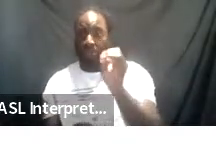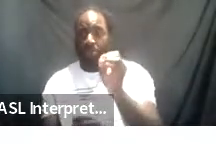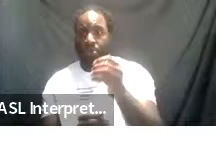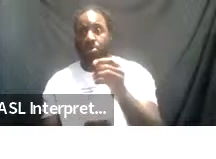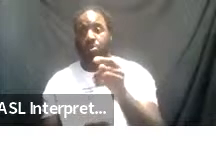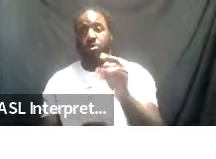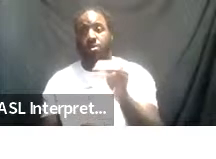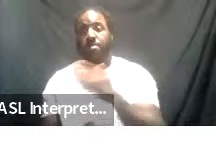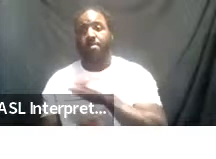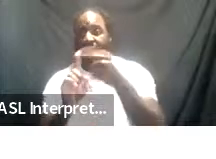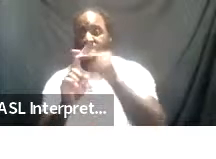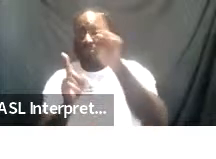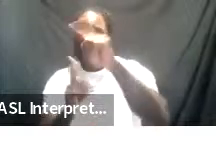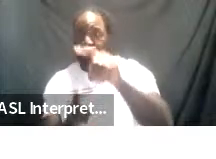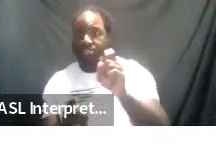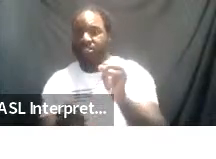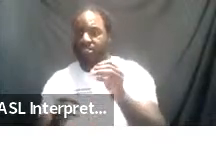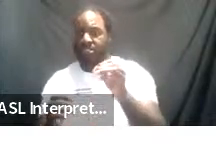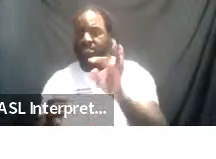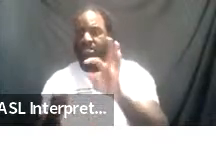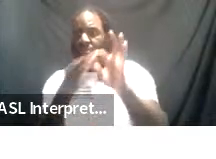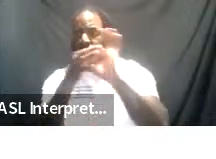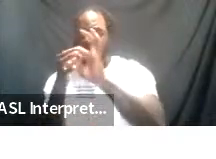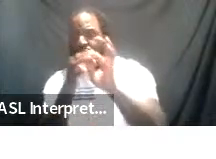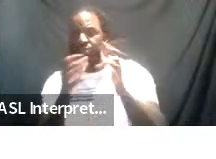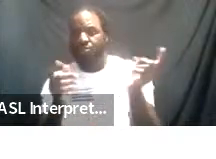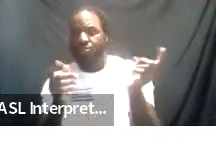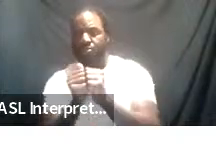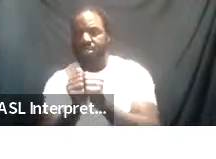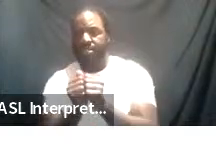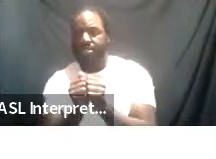My first question has to do with